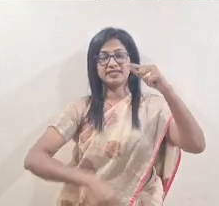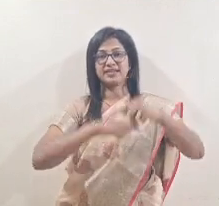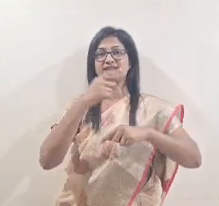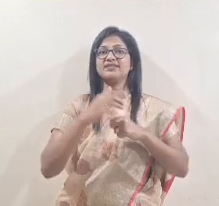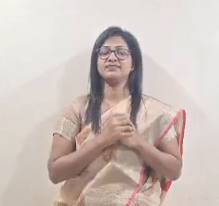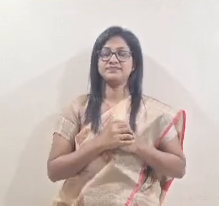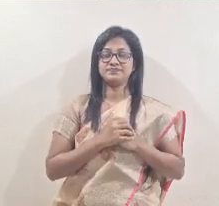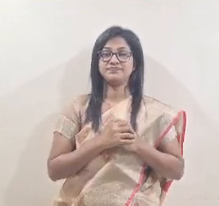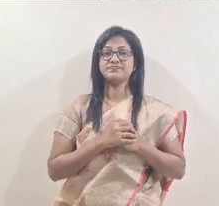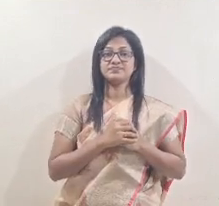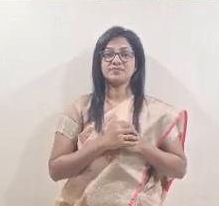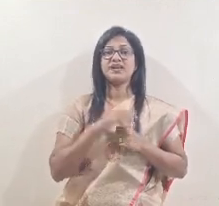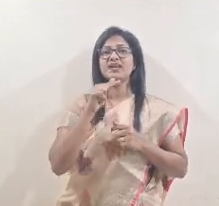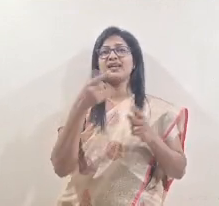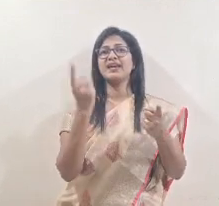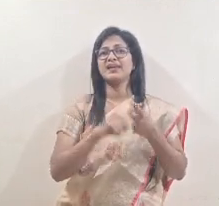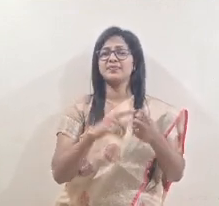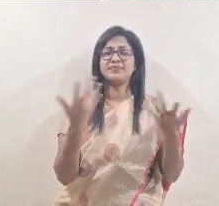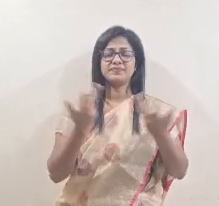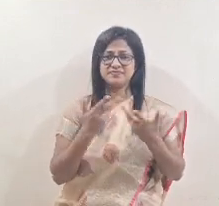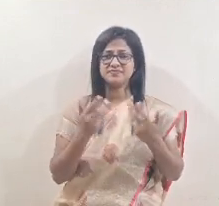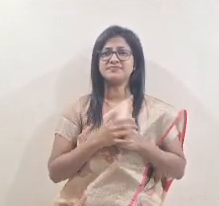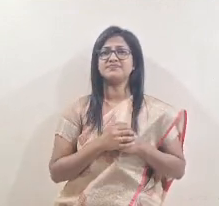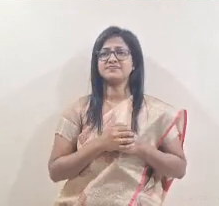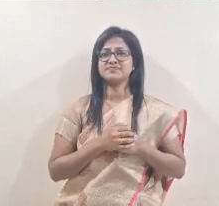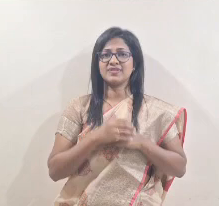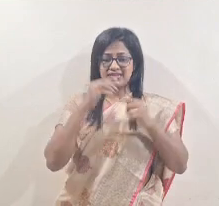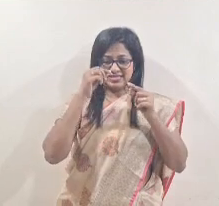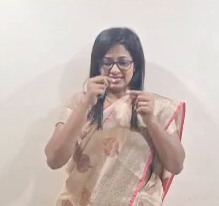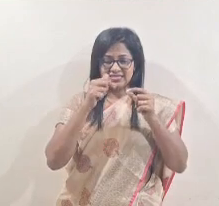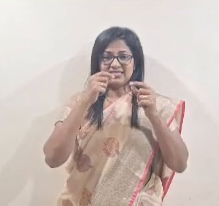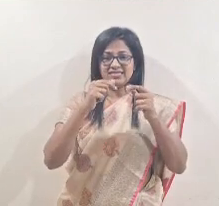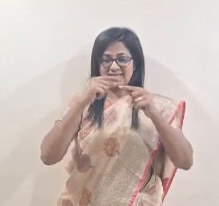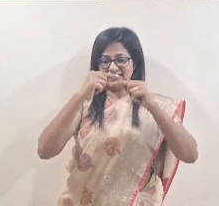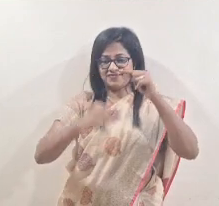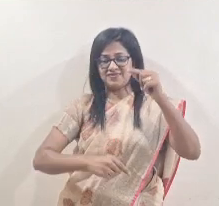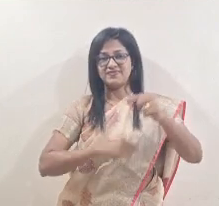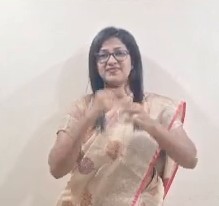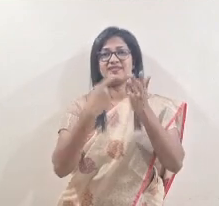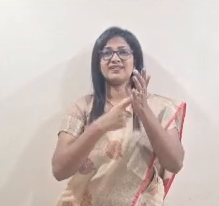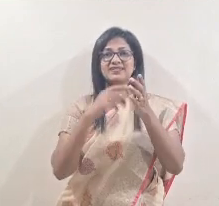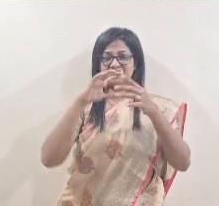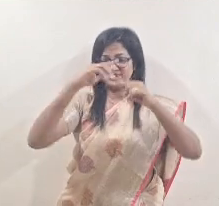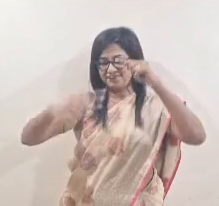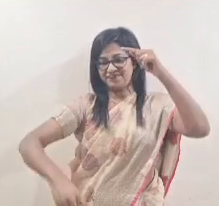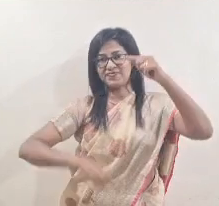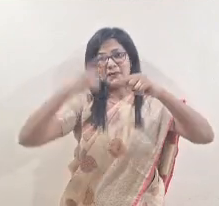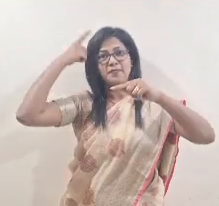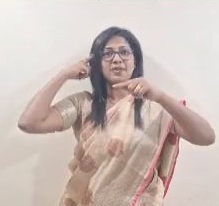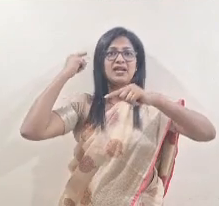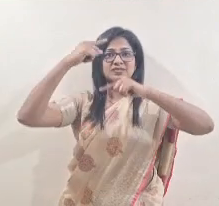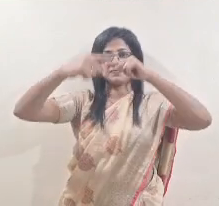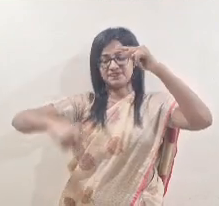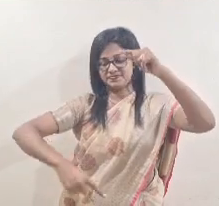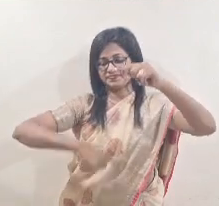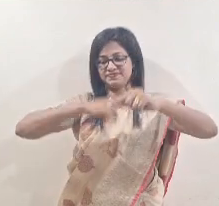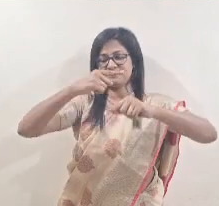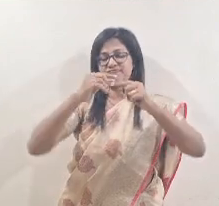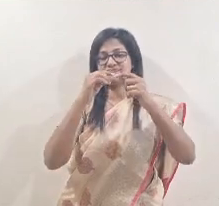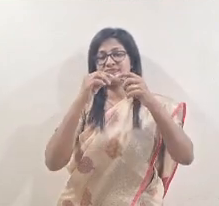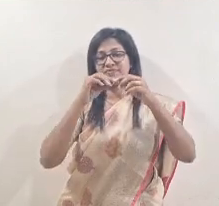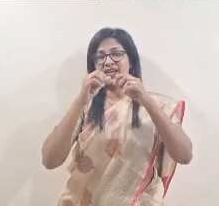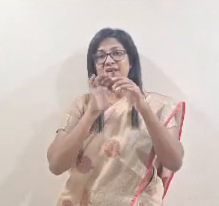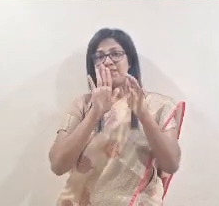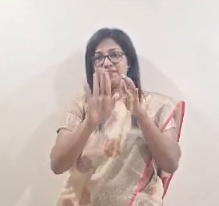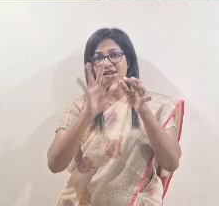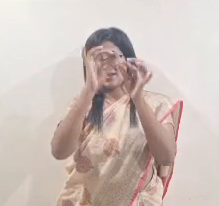brake wear emissions are due to the friction between the rims of the tire and the brake